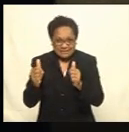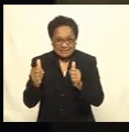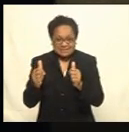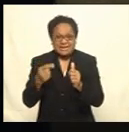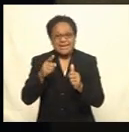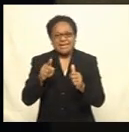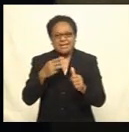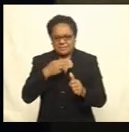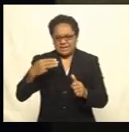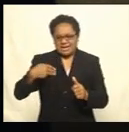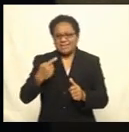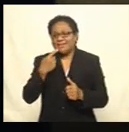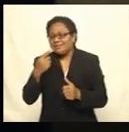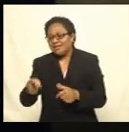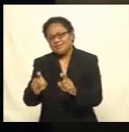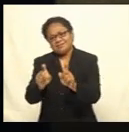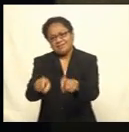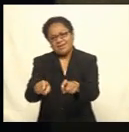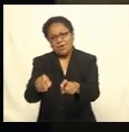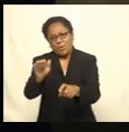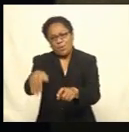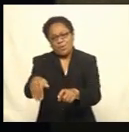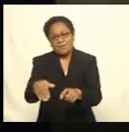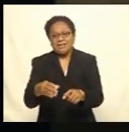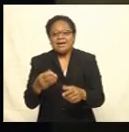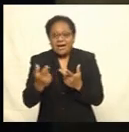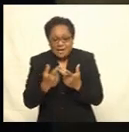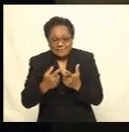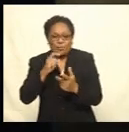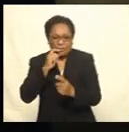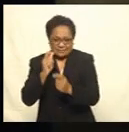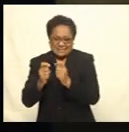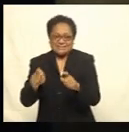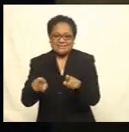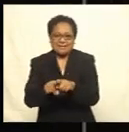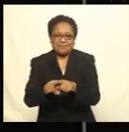home. However, others will be tested soon. Edwin.